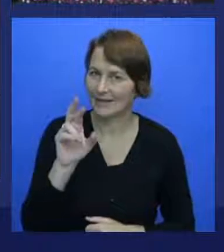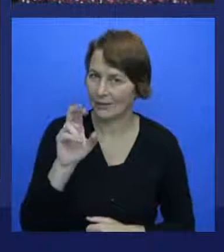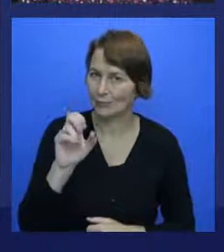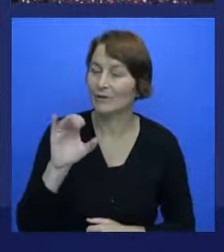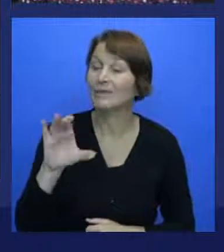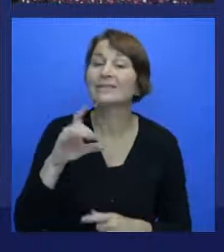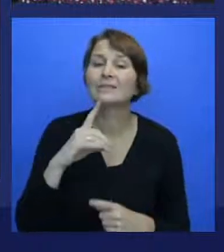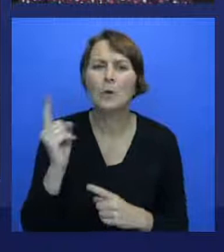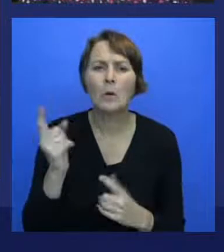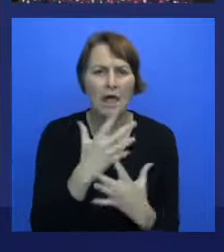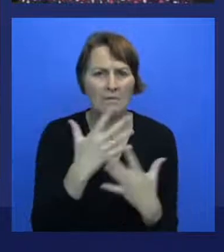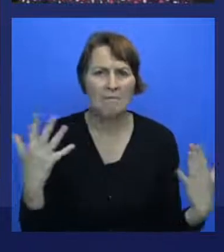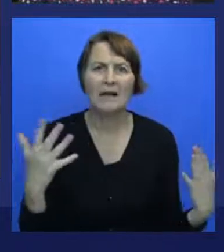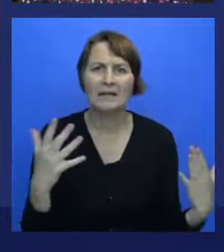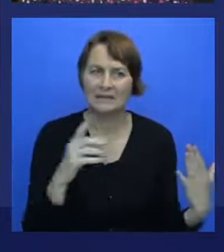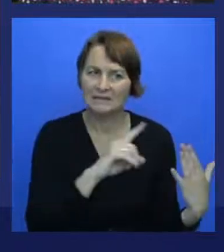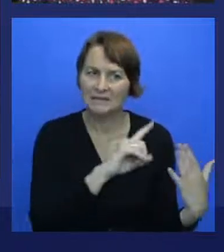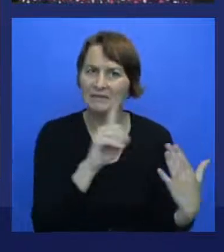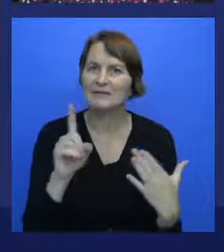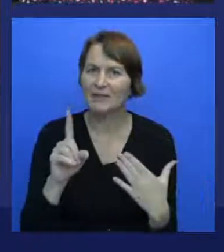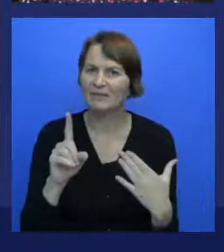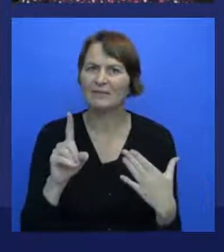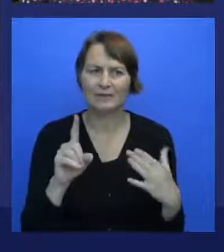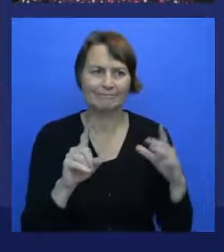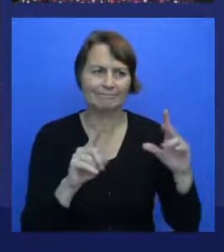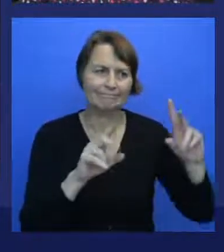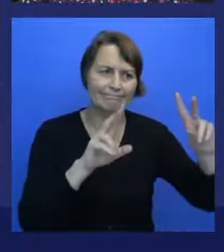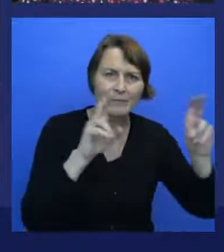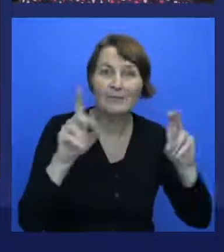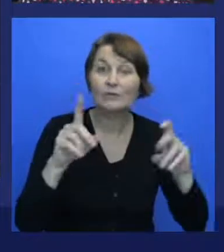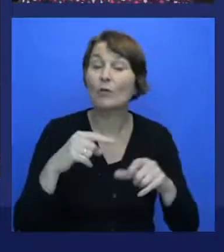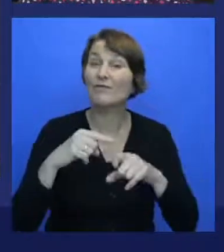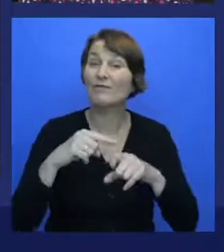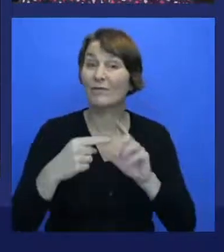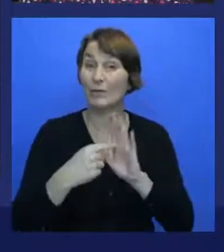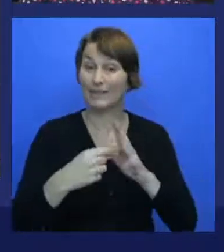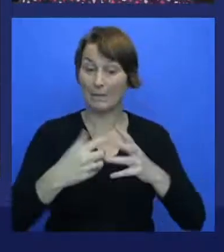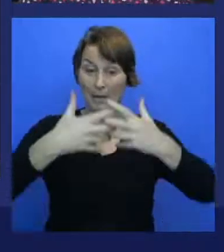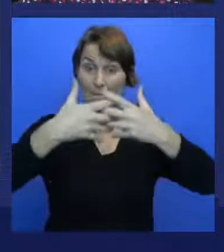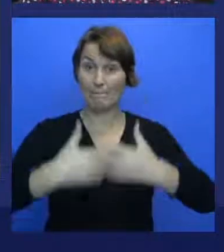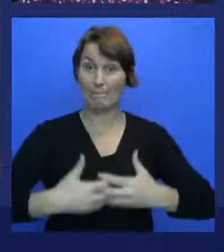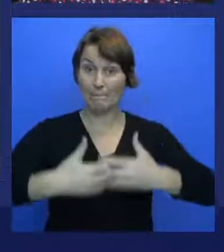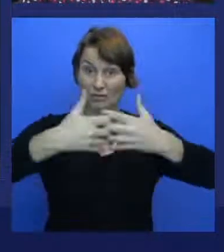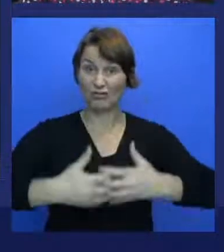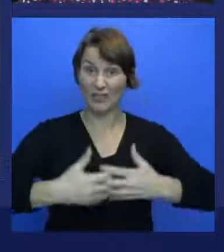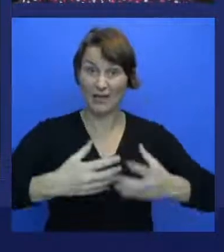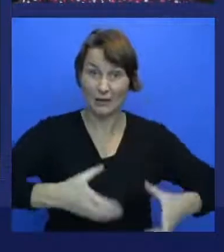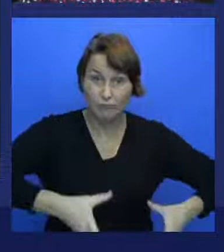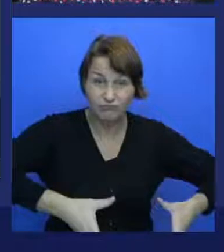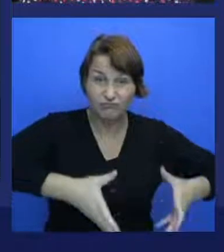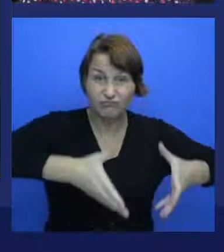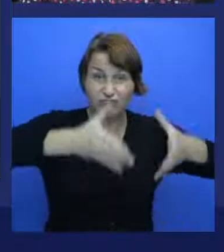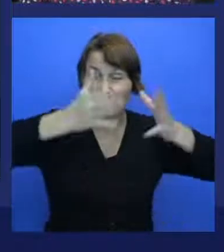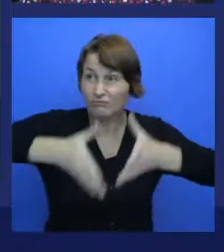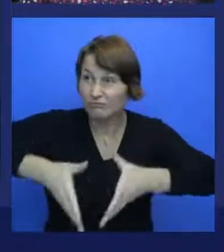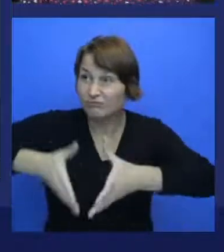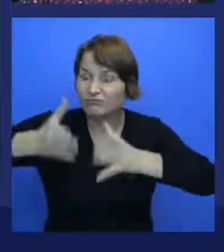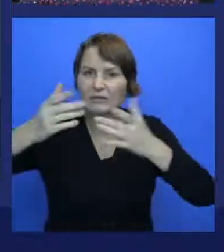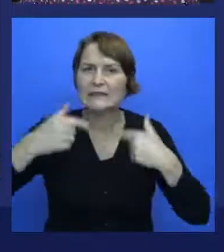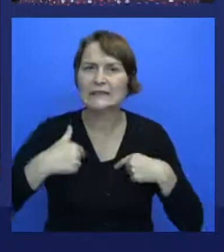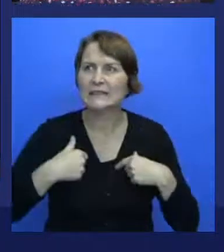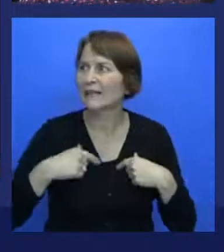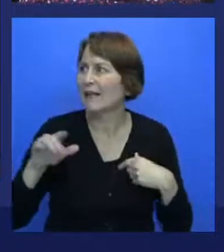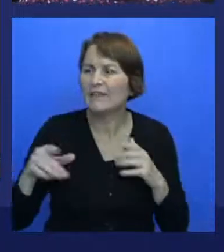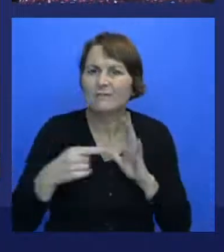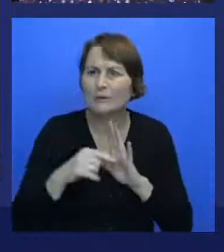different, fields as well, even in manufacturing, where they want to make sure people are staying out of particular areas, or do they have hard hats on, or the